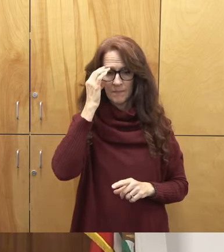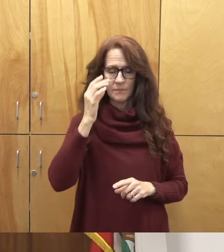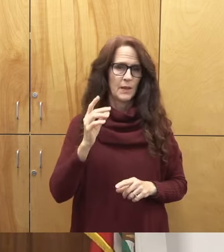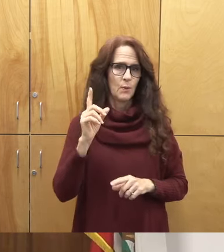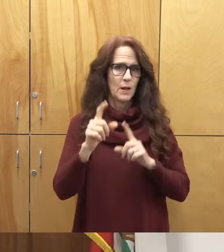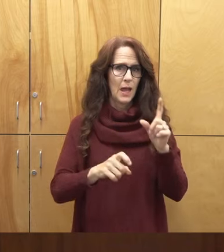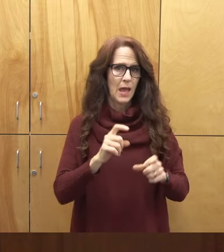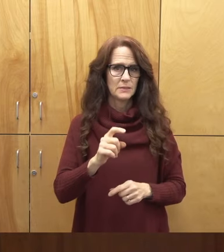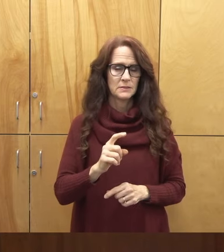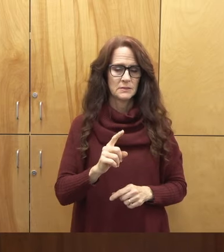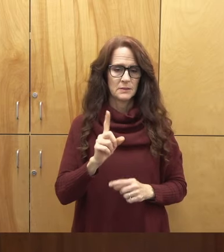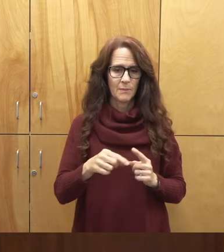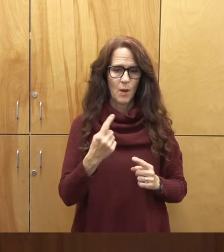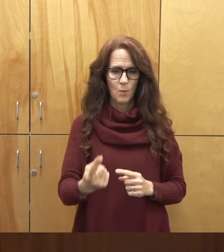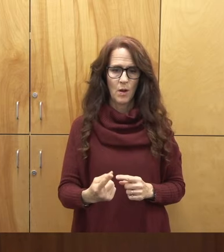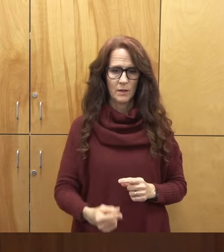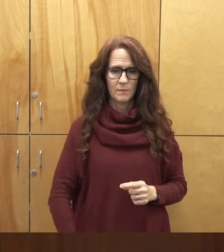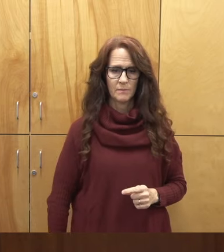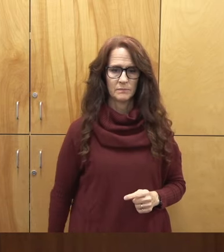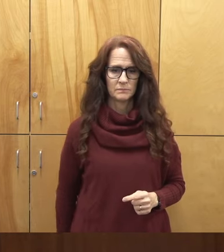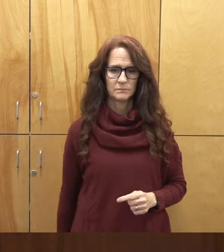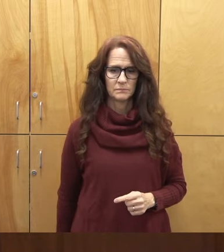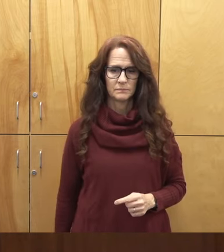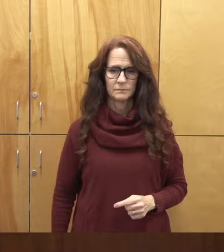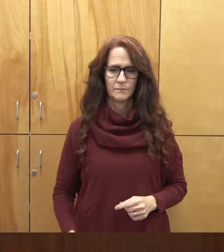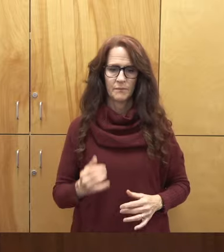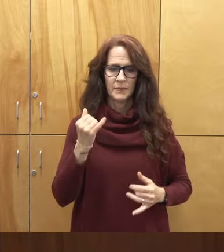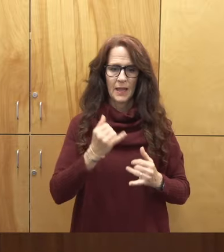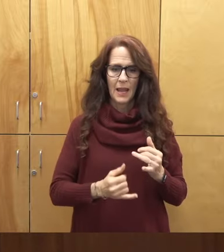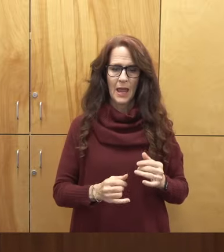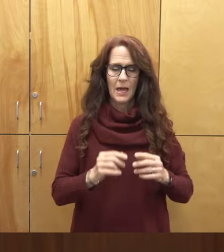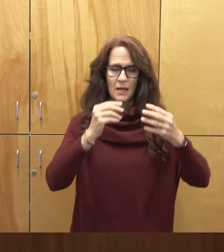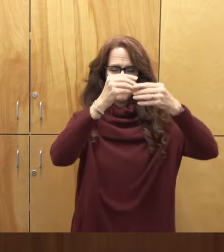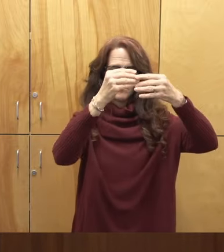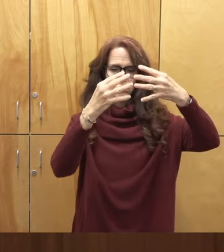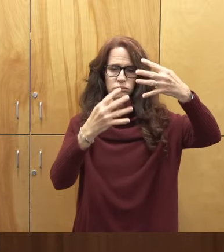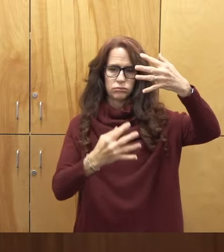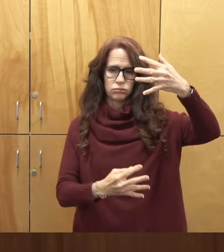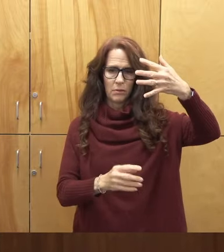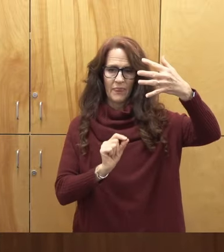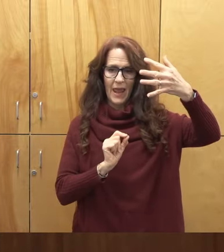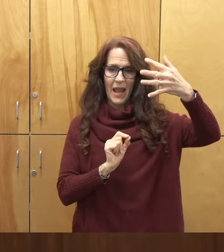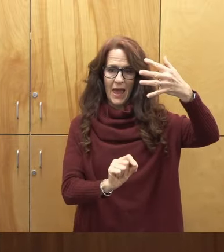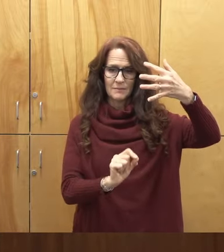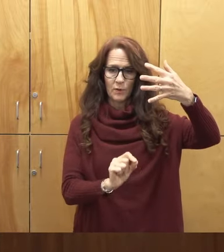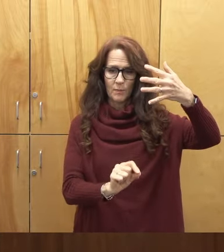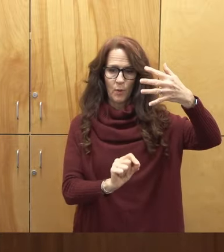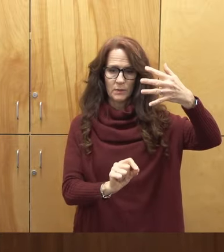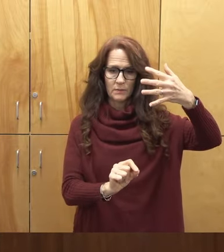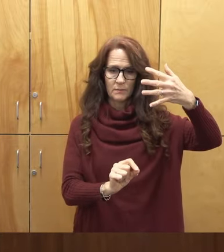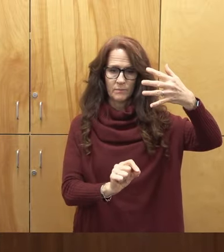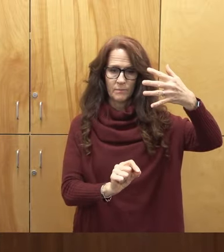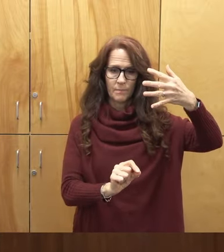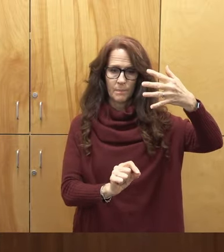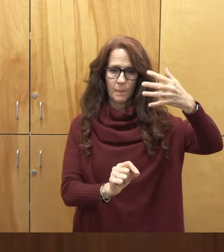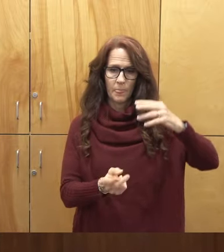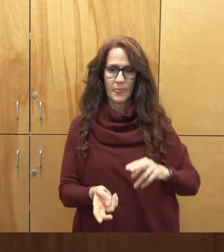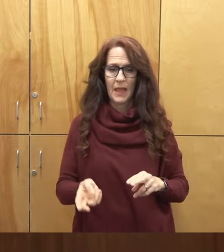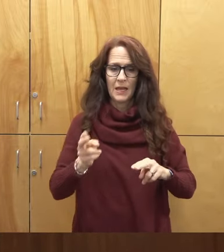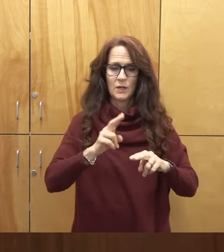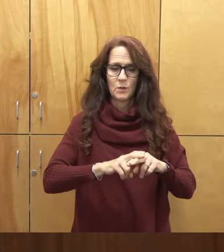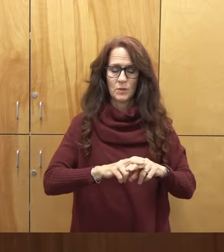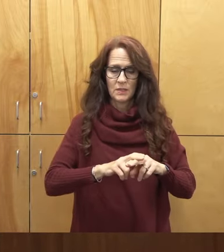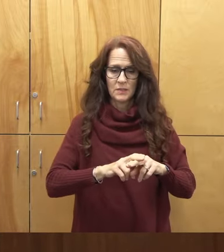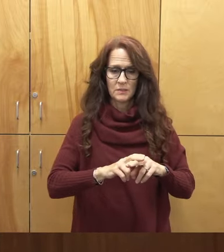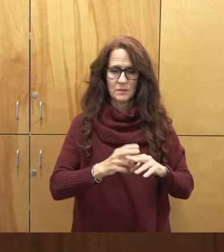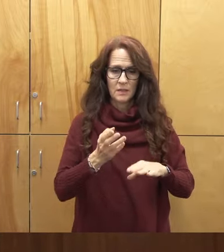of the differences. So it's the last bullet point on the memo. Bullet point, increased improved